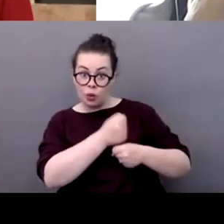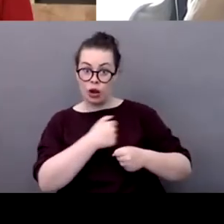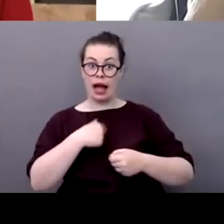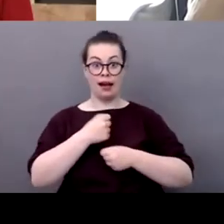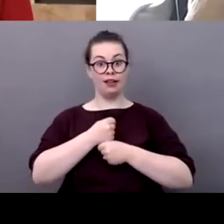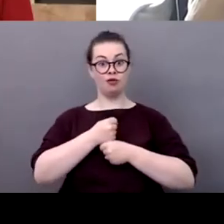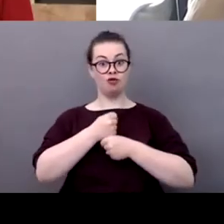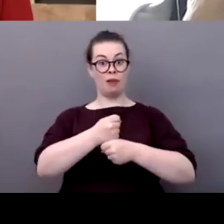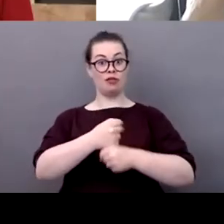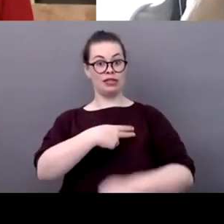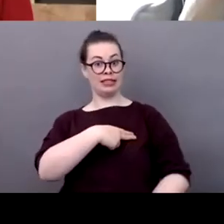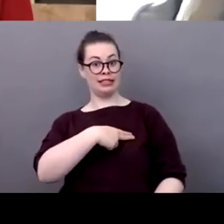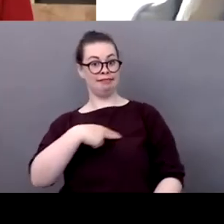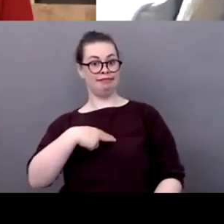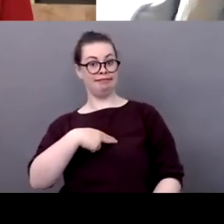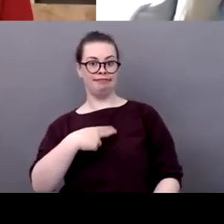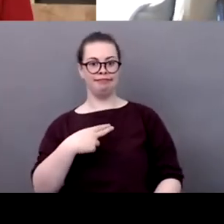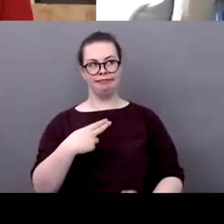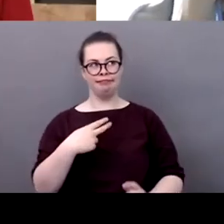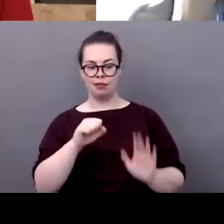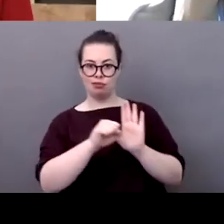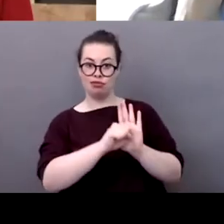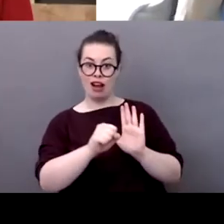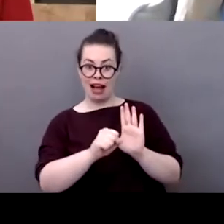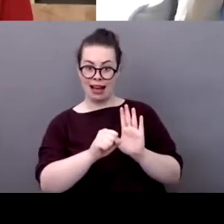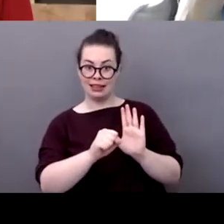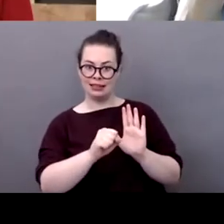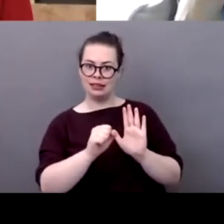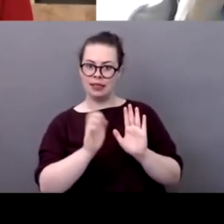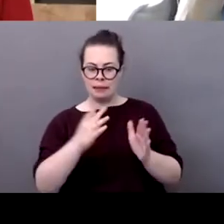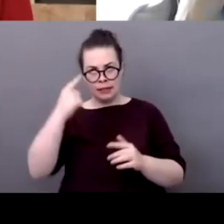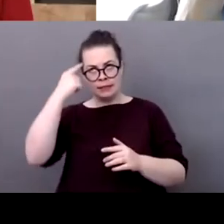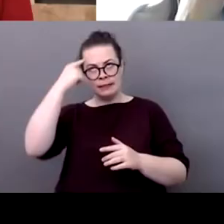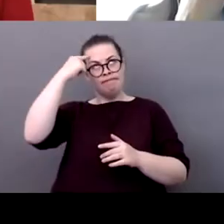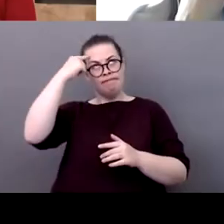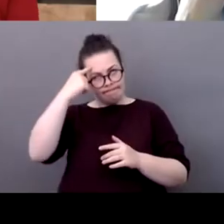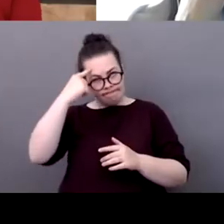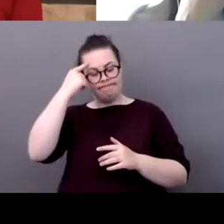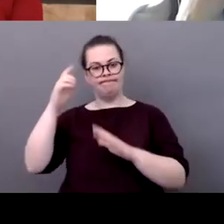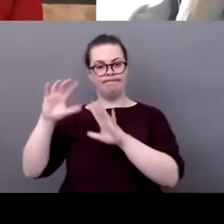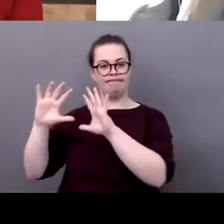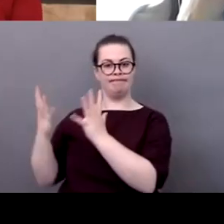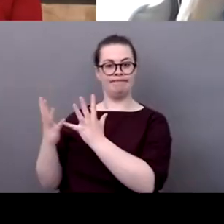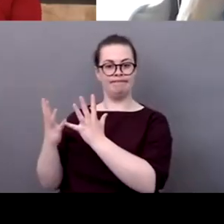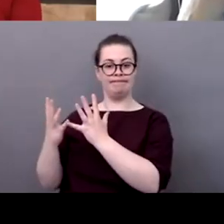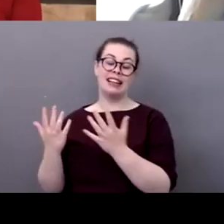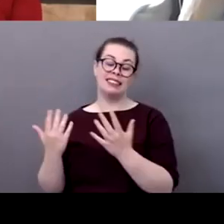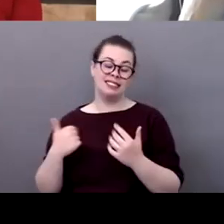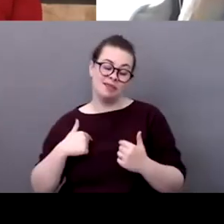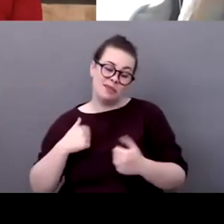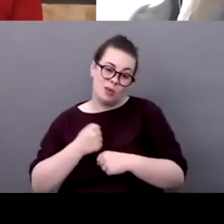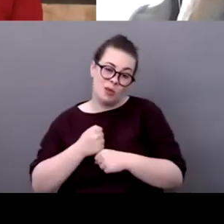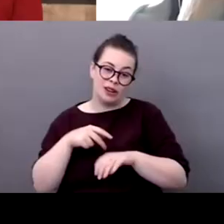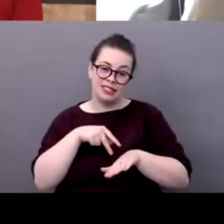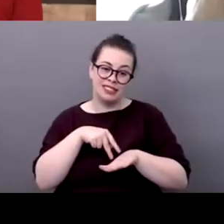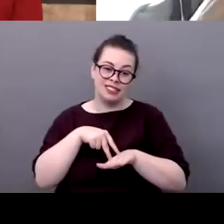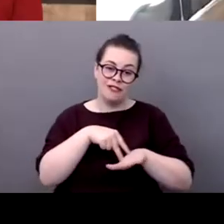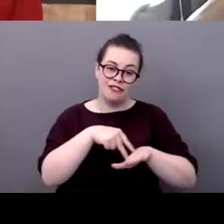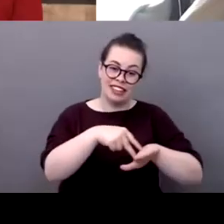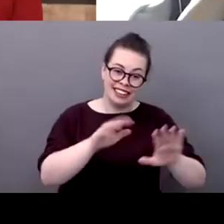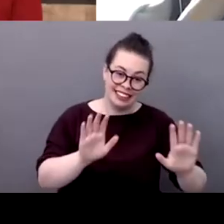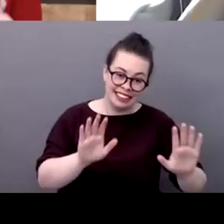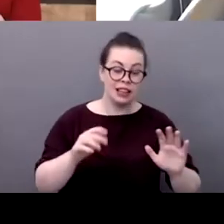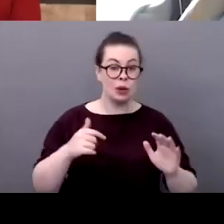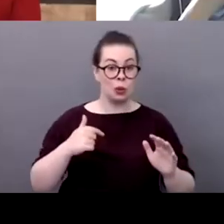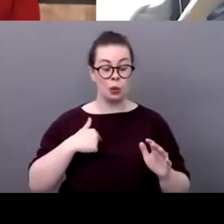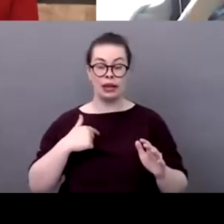being a role model. And we are seeing it. I think there's a lot we can learn from surfing again, because we've, you know, such a long history and track